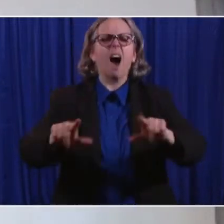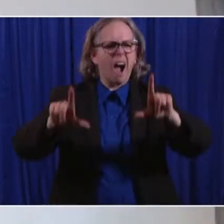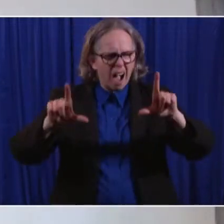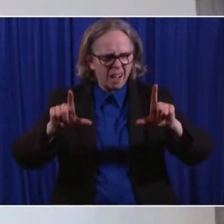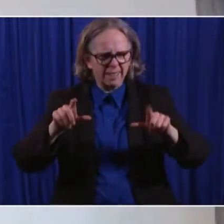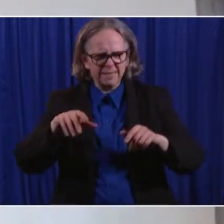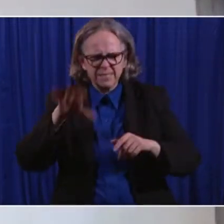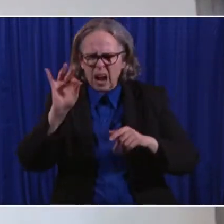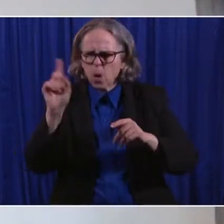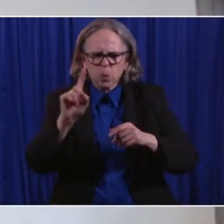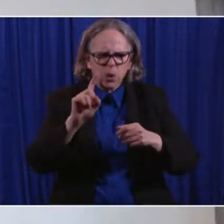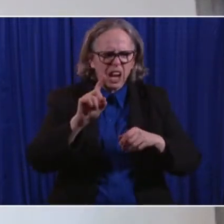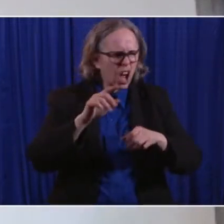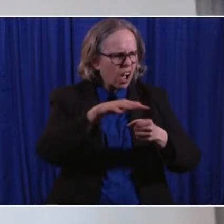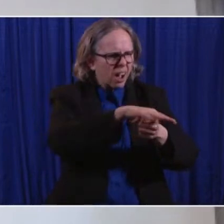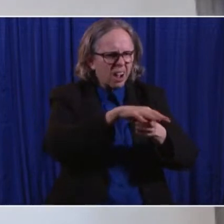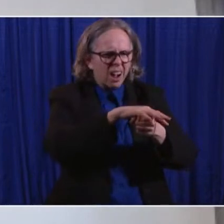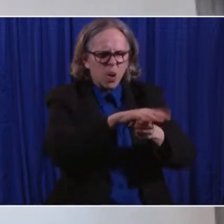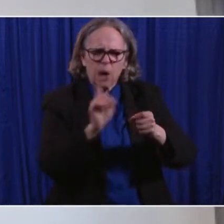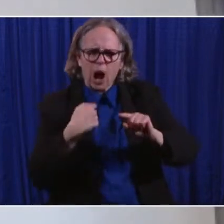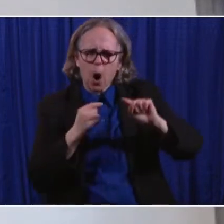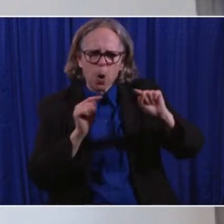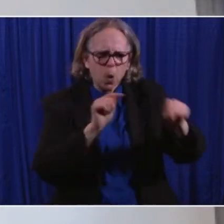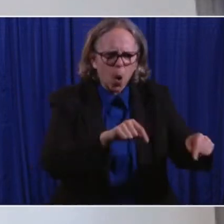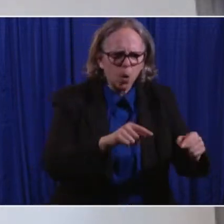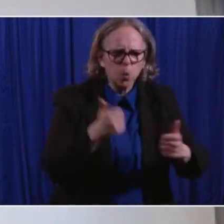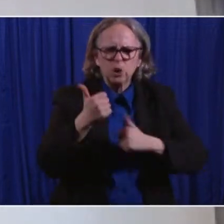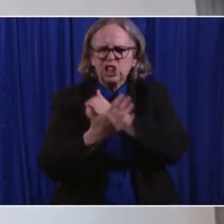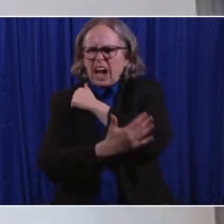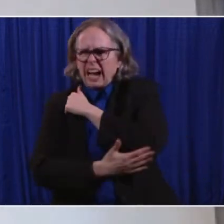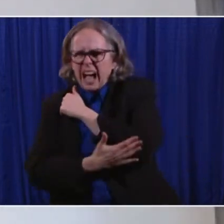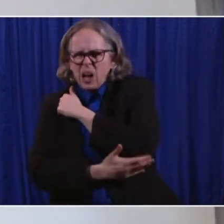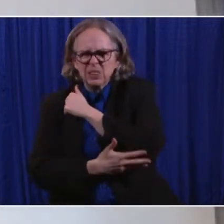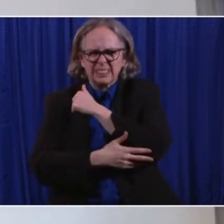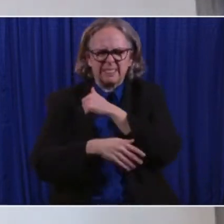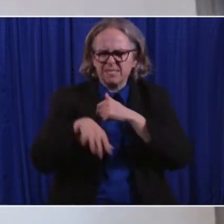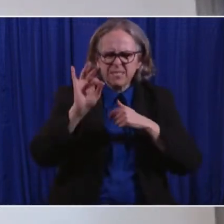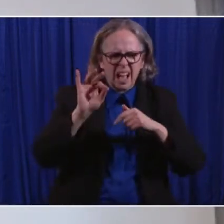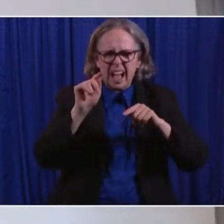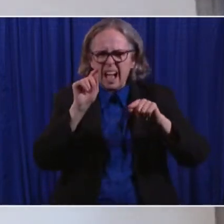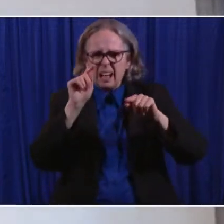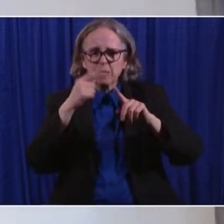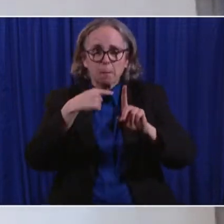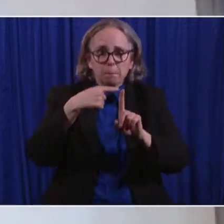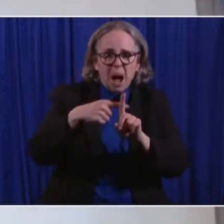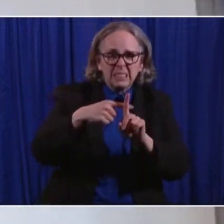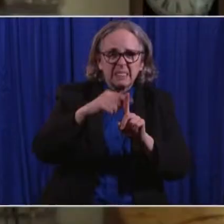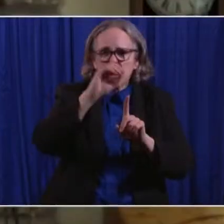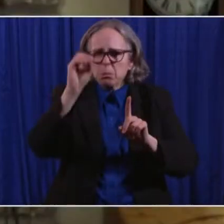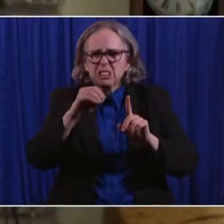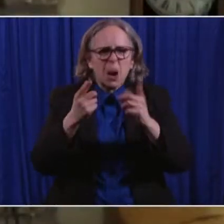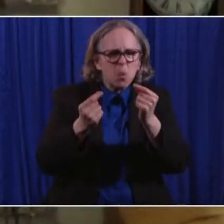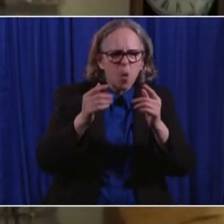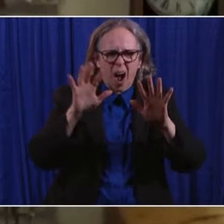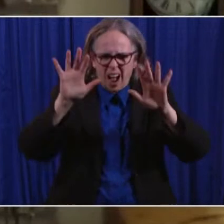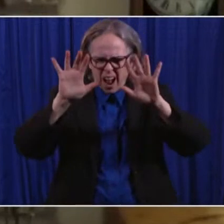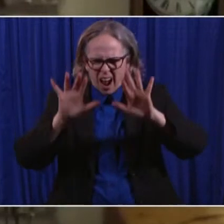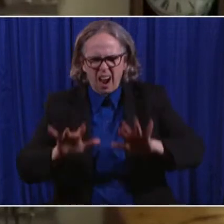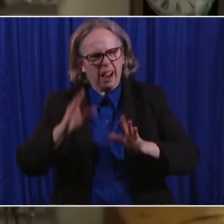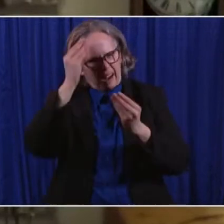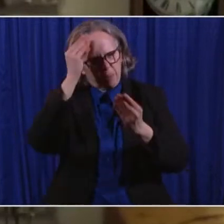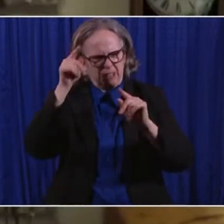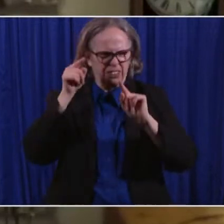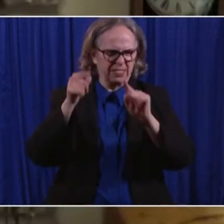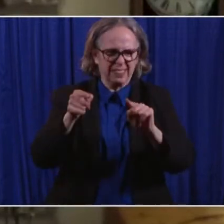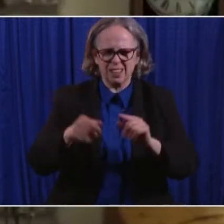in relation to positivity and what sort of visitation they can have at this point. Okay, and you showed me some